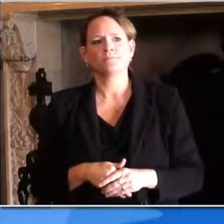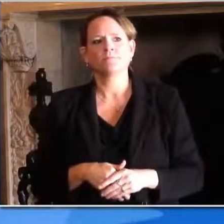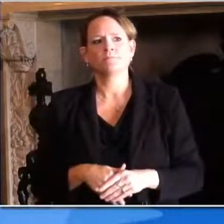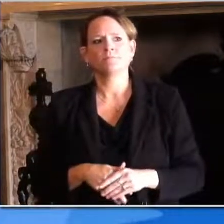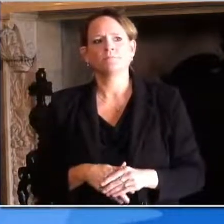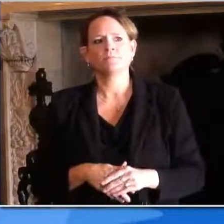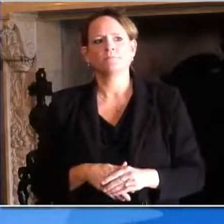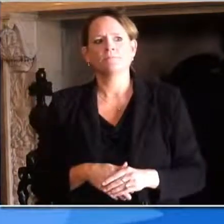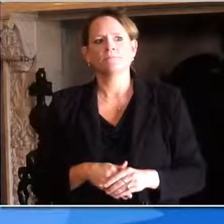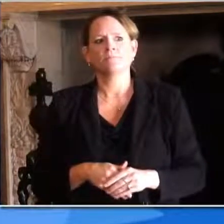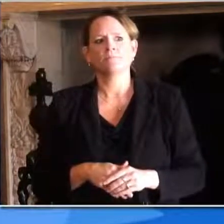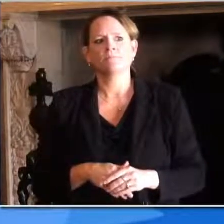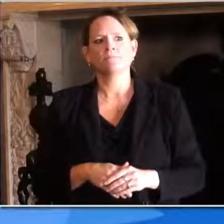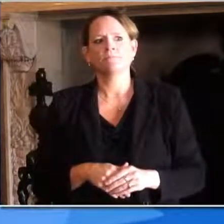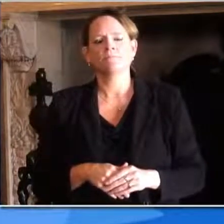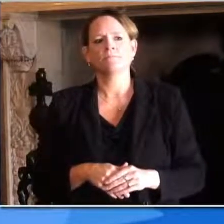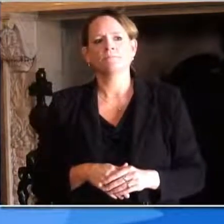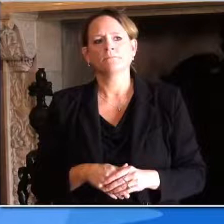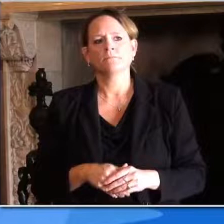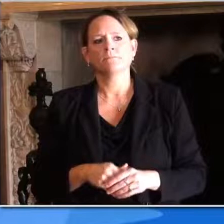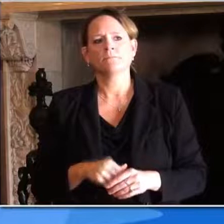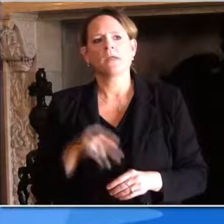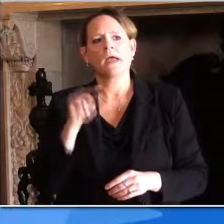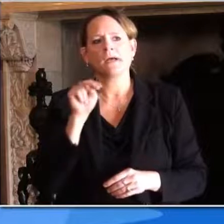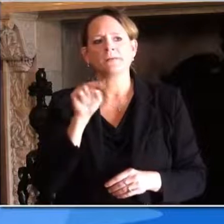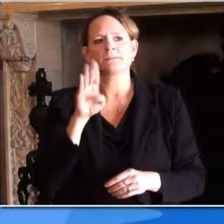NBC 26. Ryan?